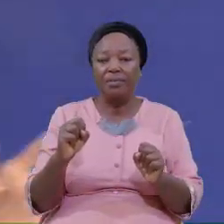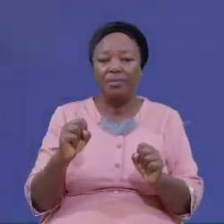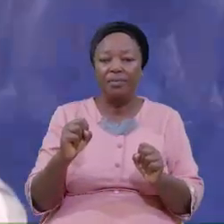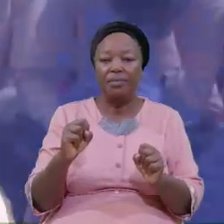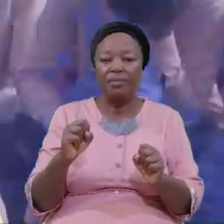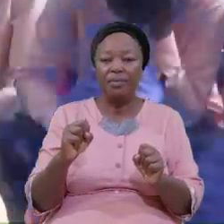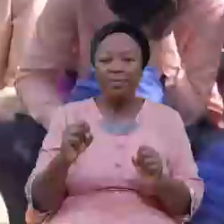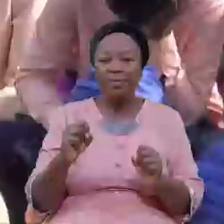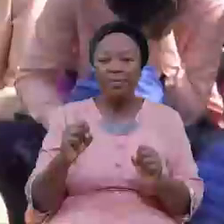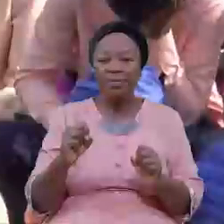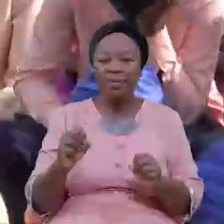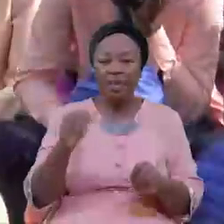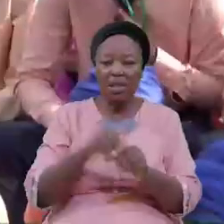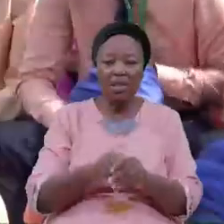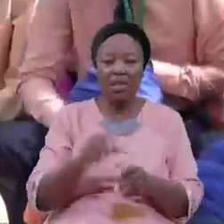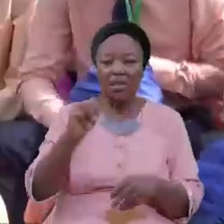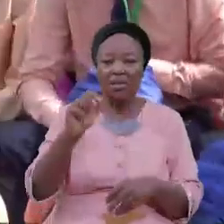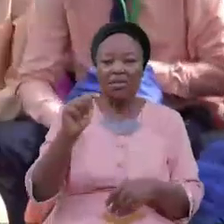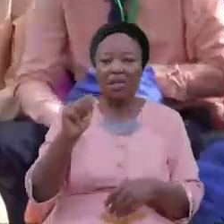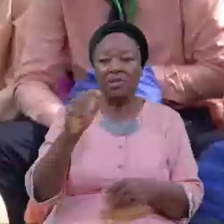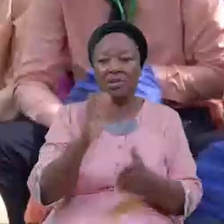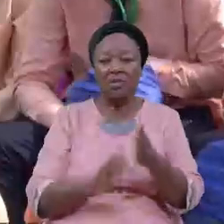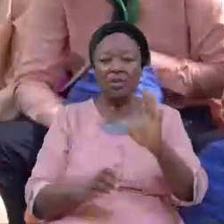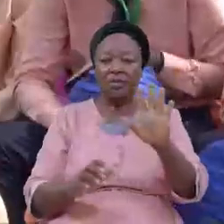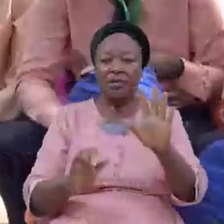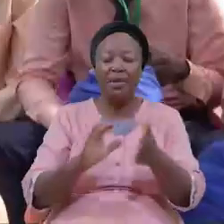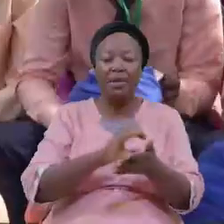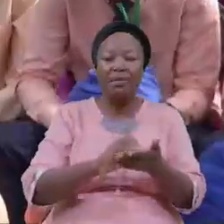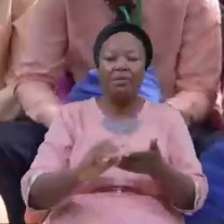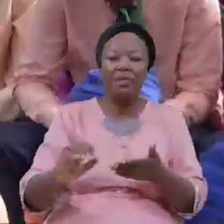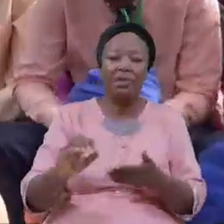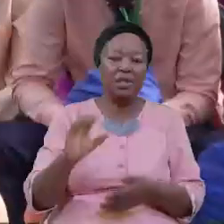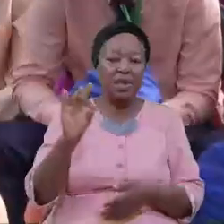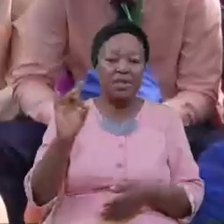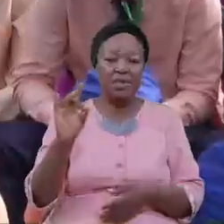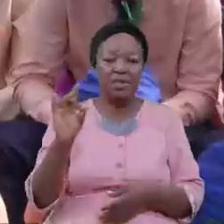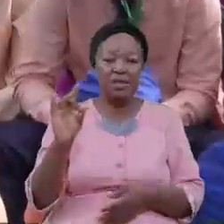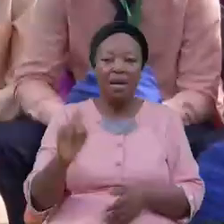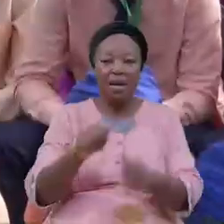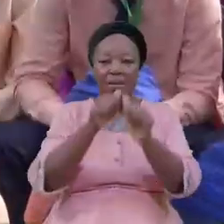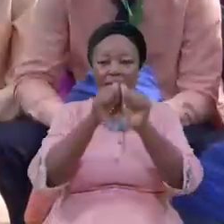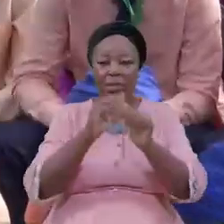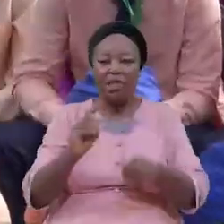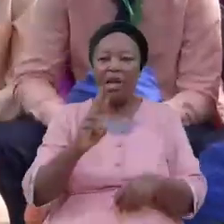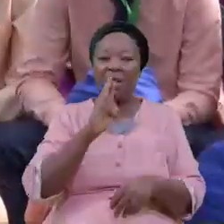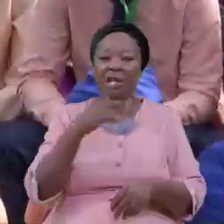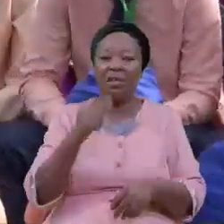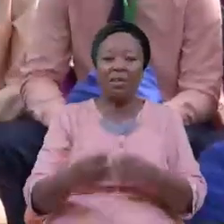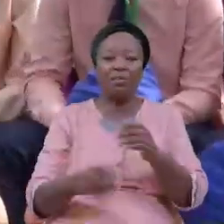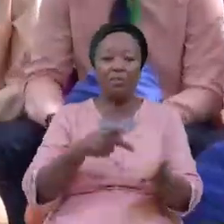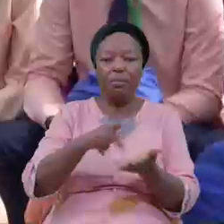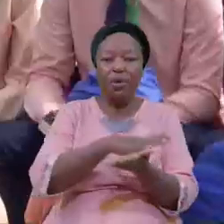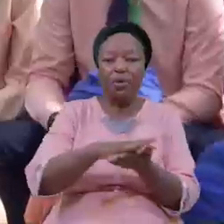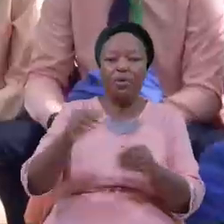In Matthew chapter 5, reading from verse 8, blessed are the pure in heart,